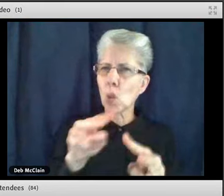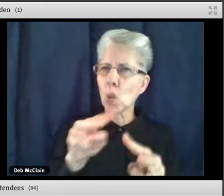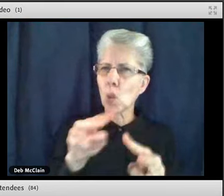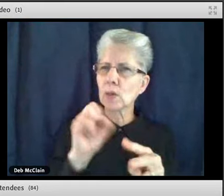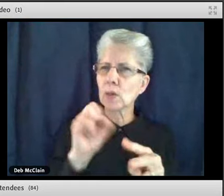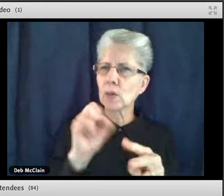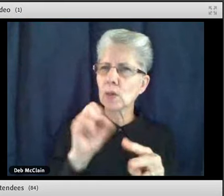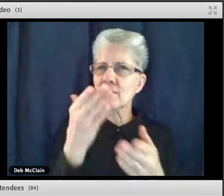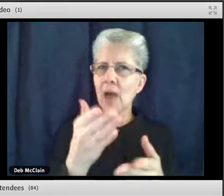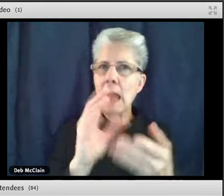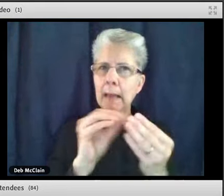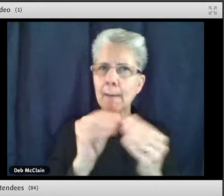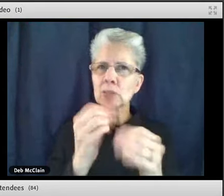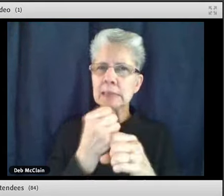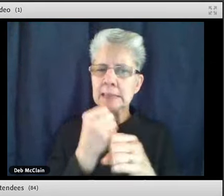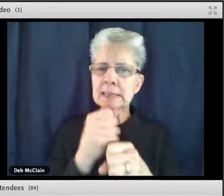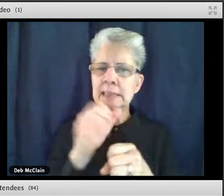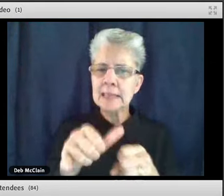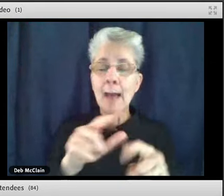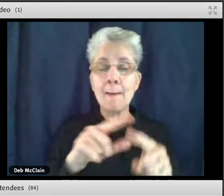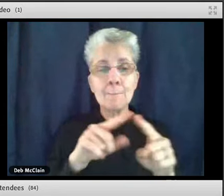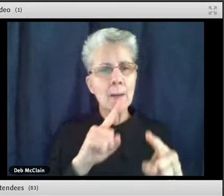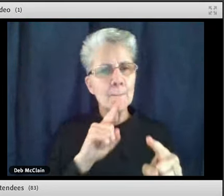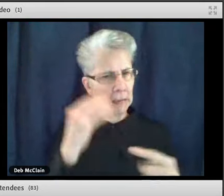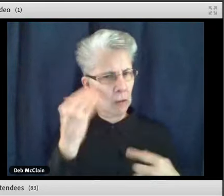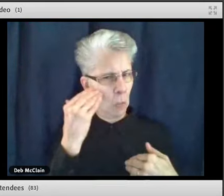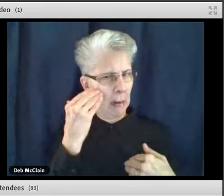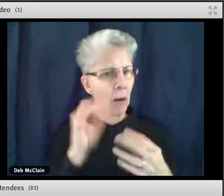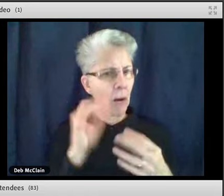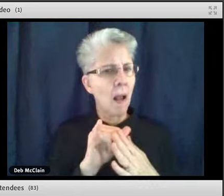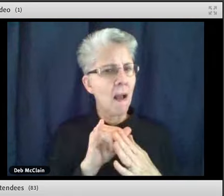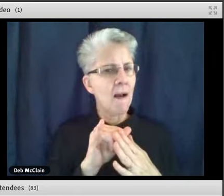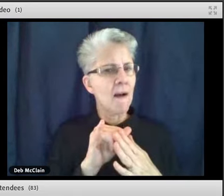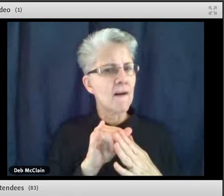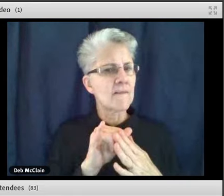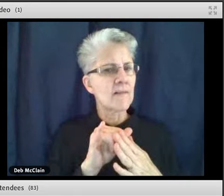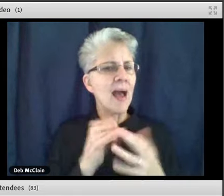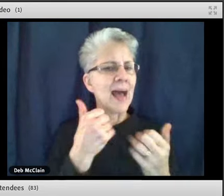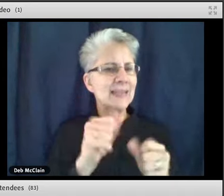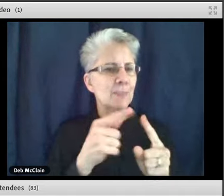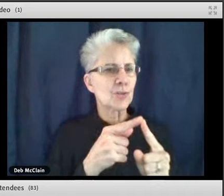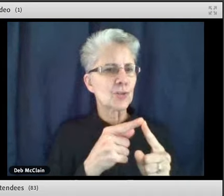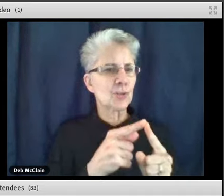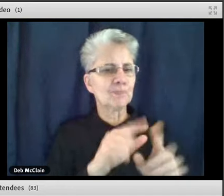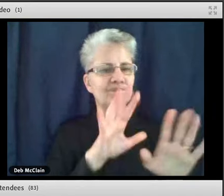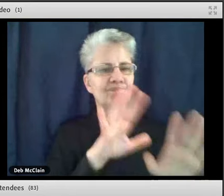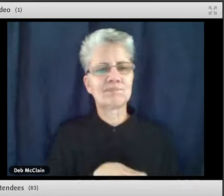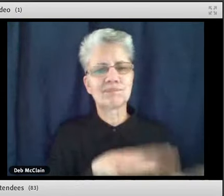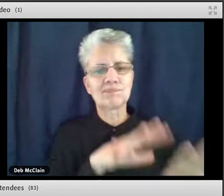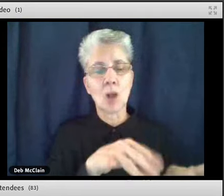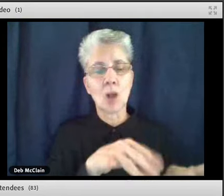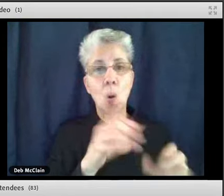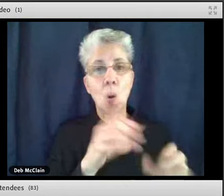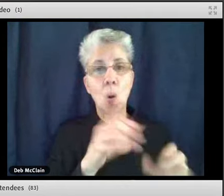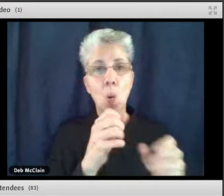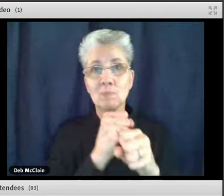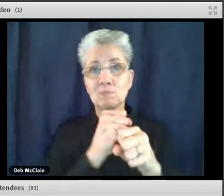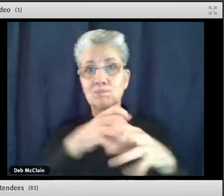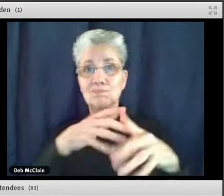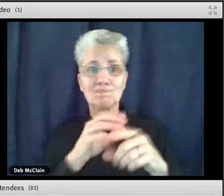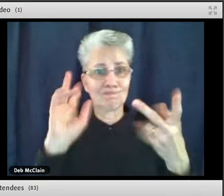chart, and they've done a ton of research, weighted, done different measures. But if you look at the top,